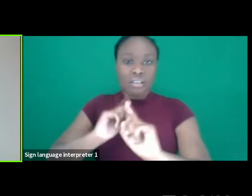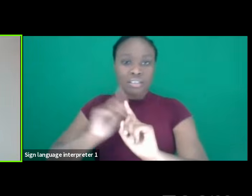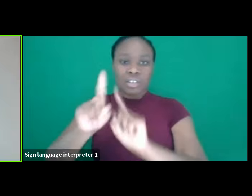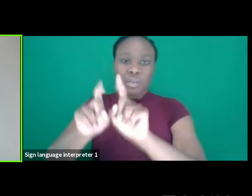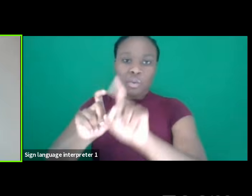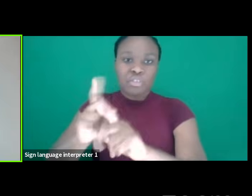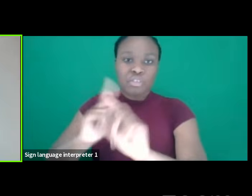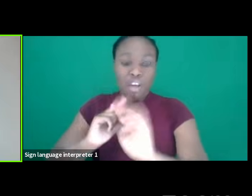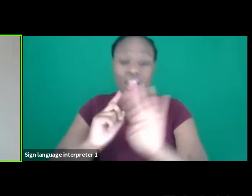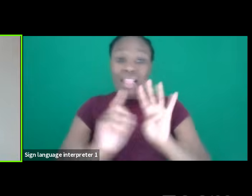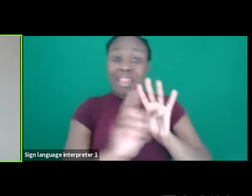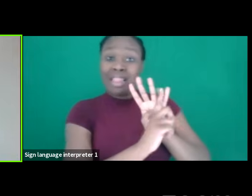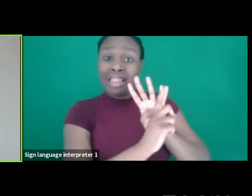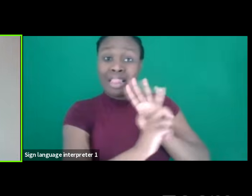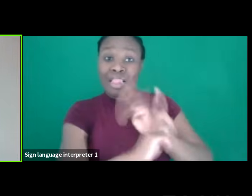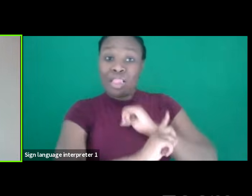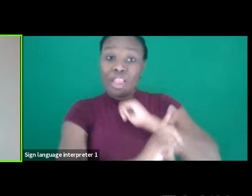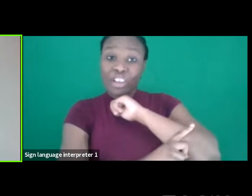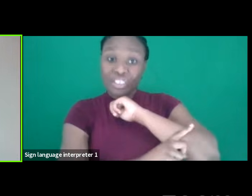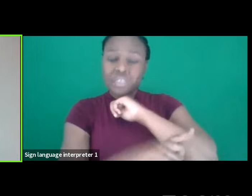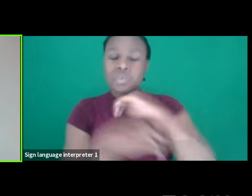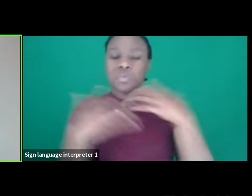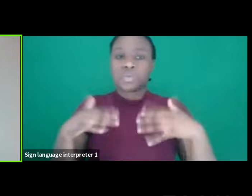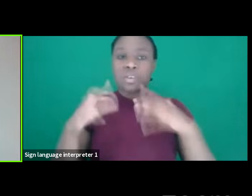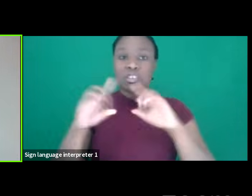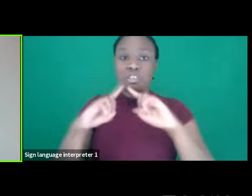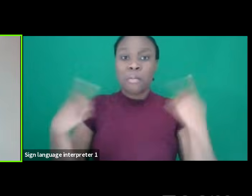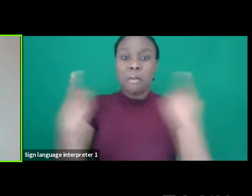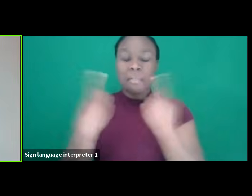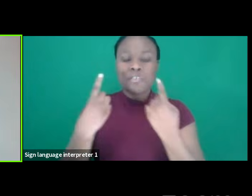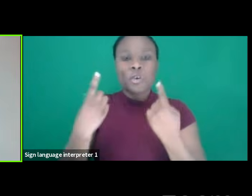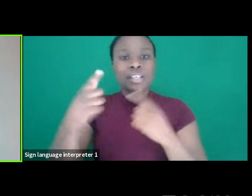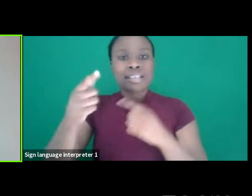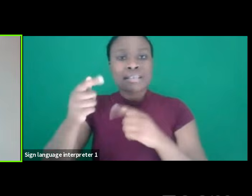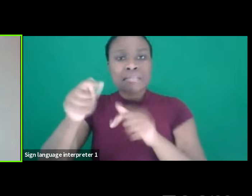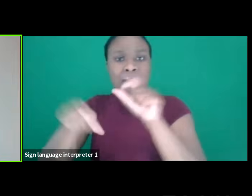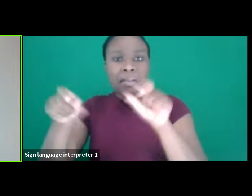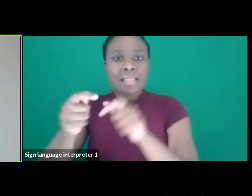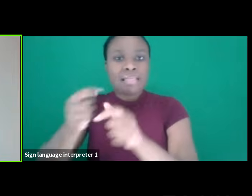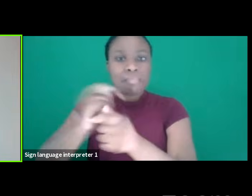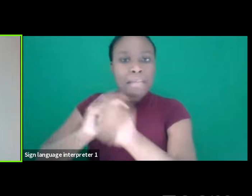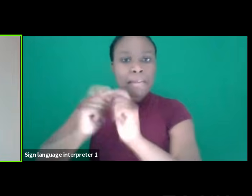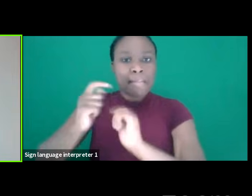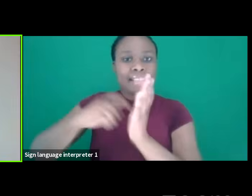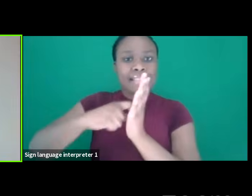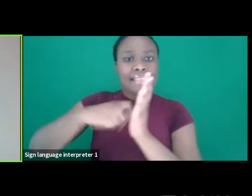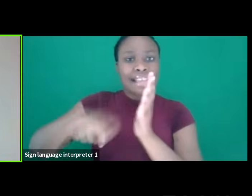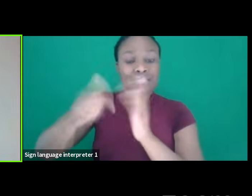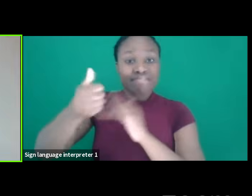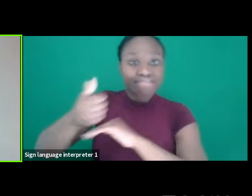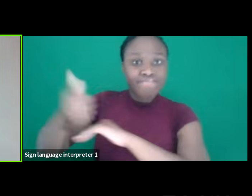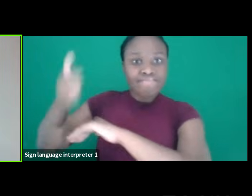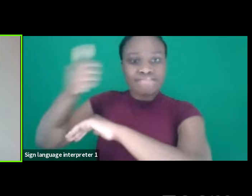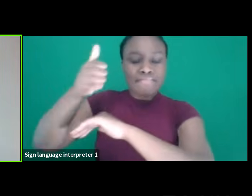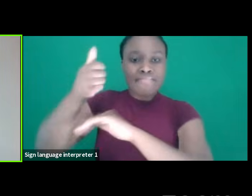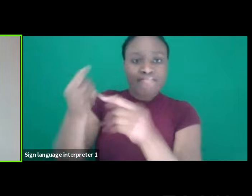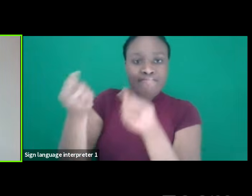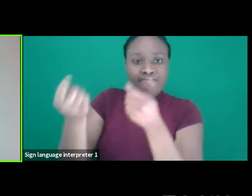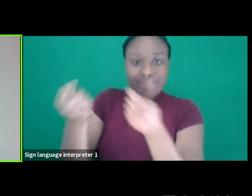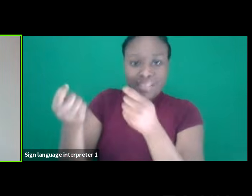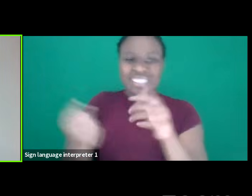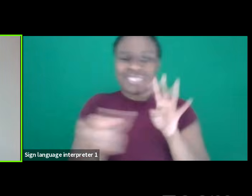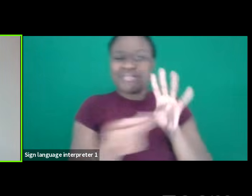of Trader and Taxpayer Education within SARS. We have a theme for this